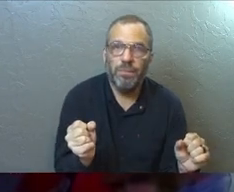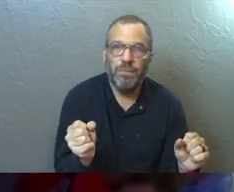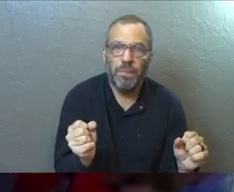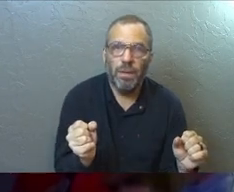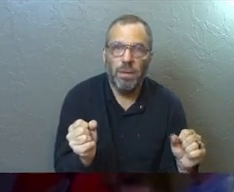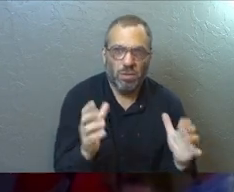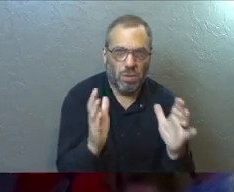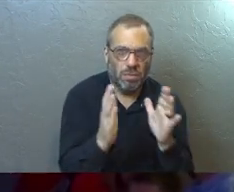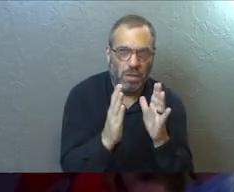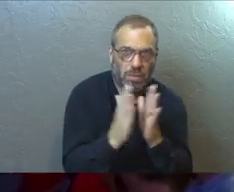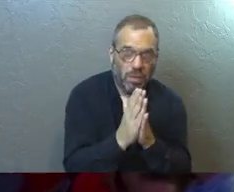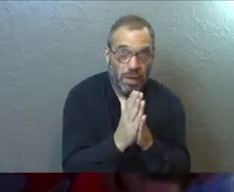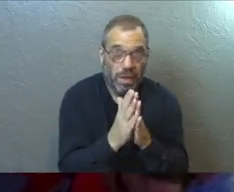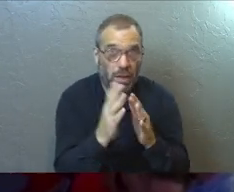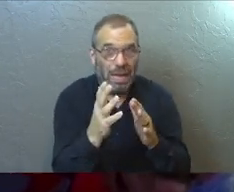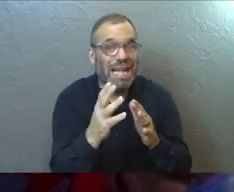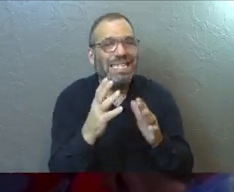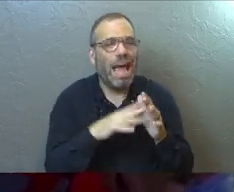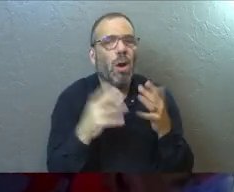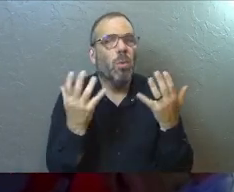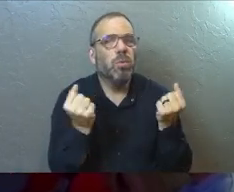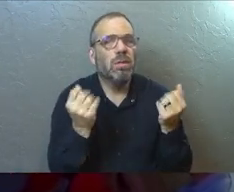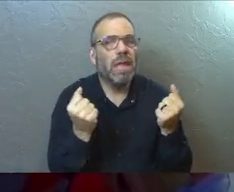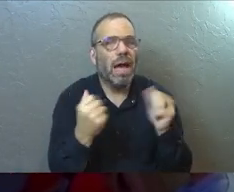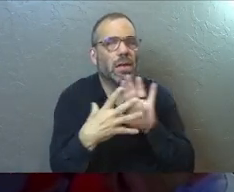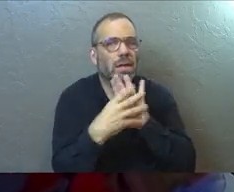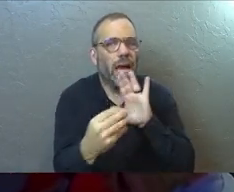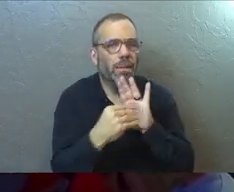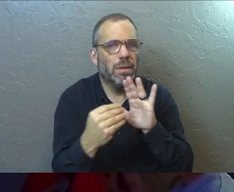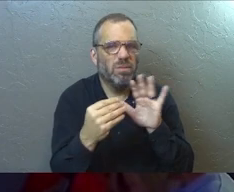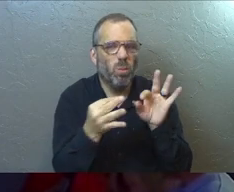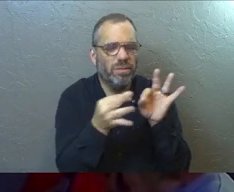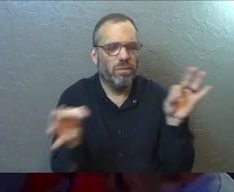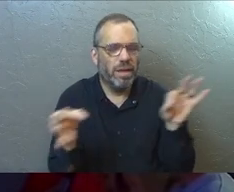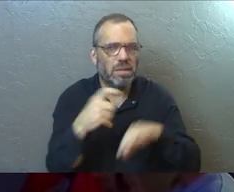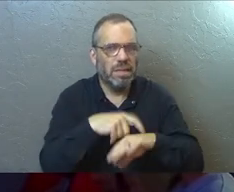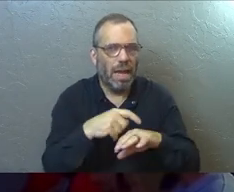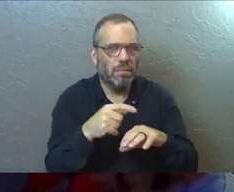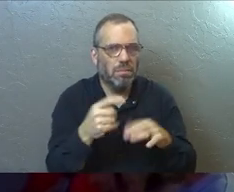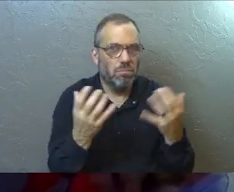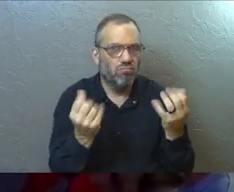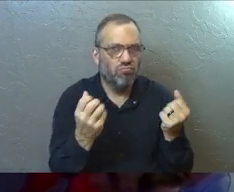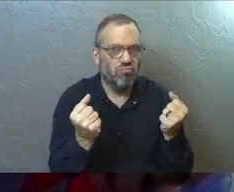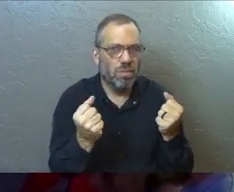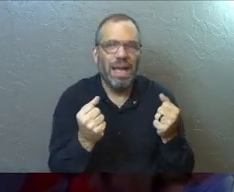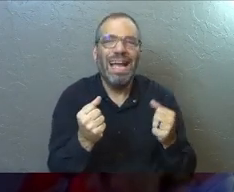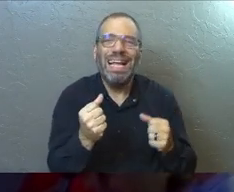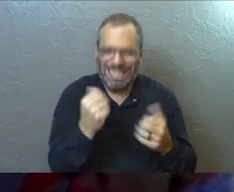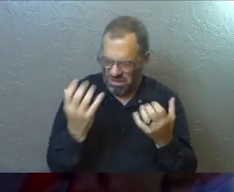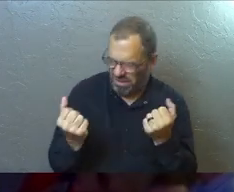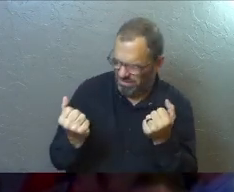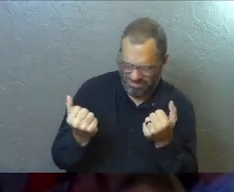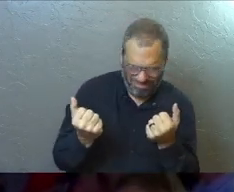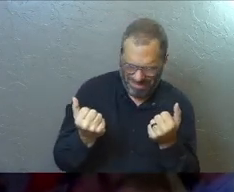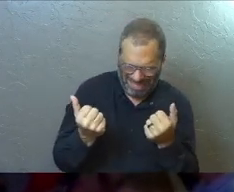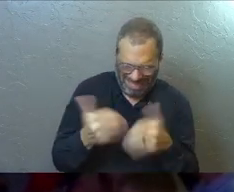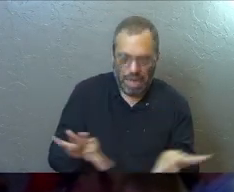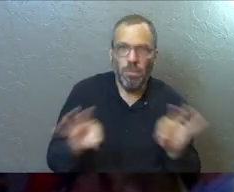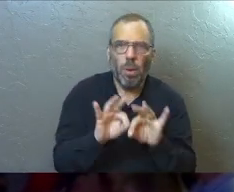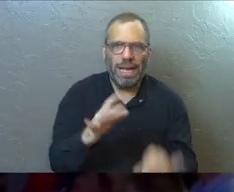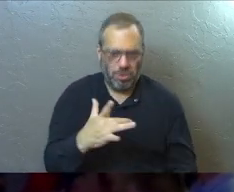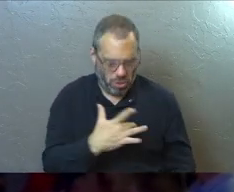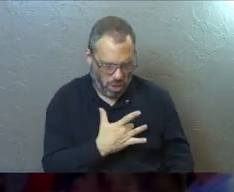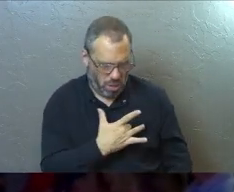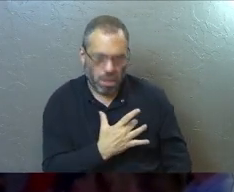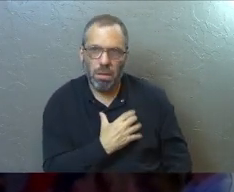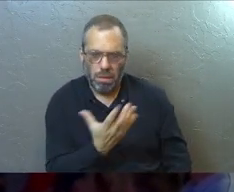So I'm going to lead us in this prayer and we'll all say the words out loud one phrase at a time. And it's not the words that matter, guys. It's your